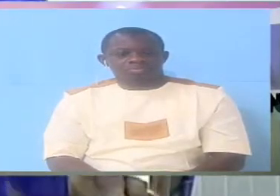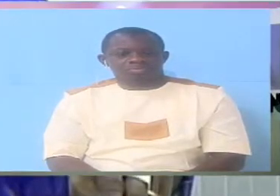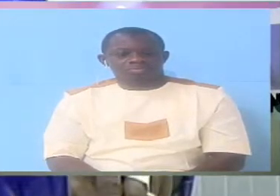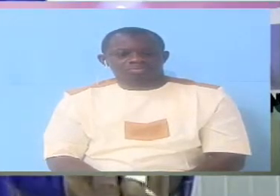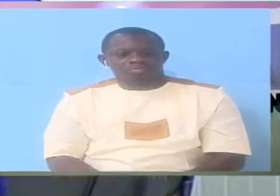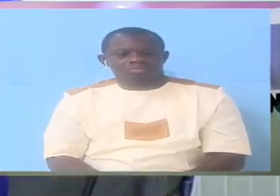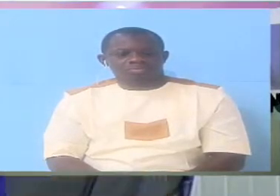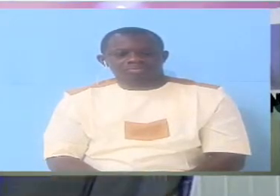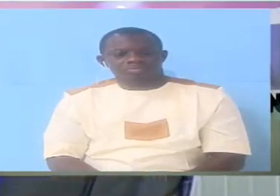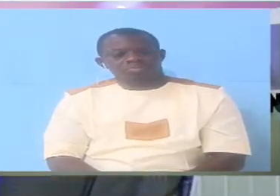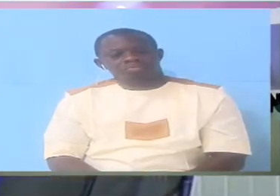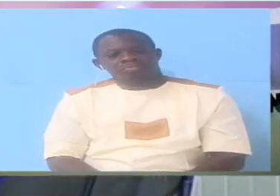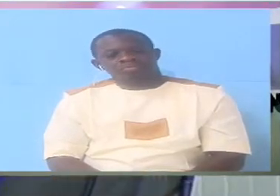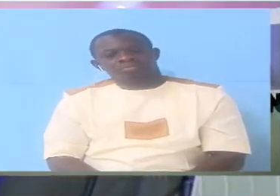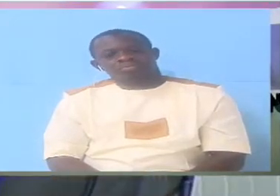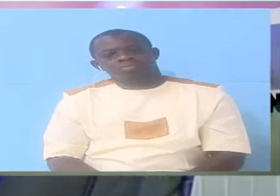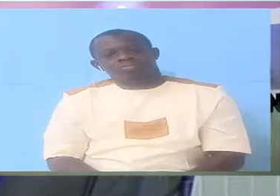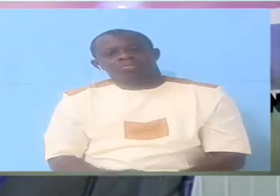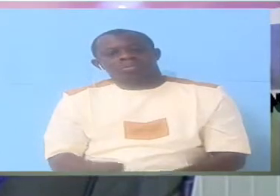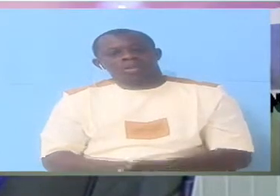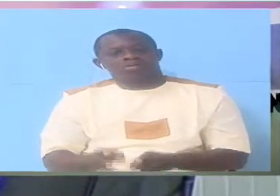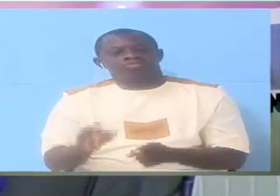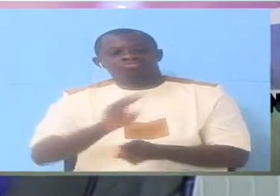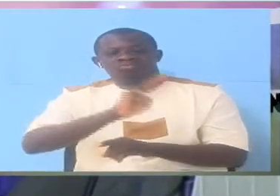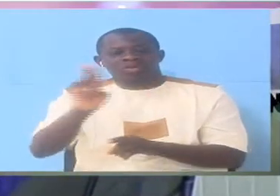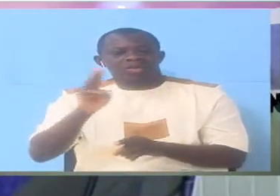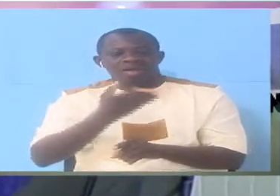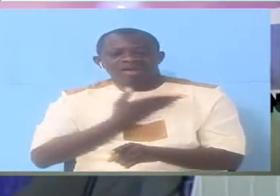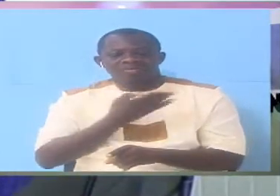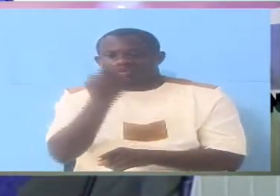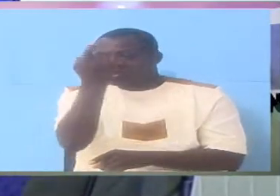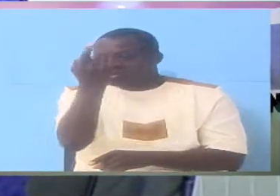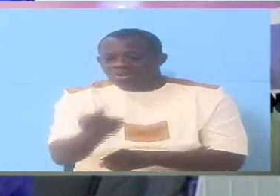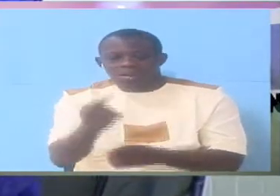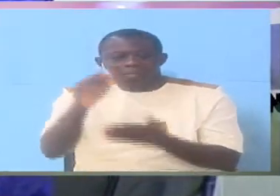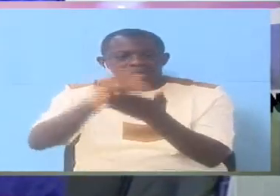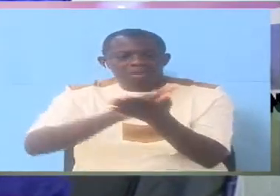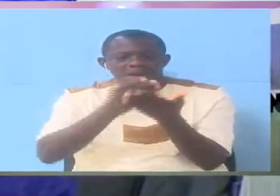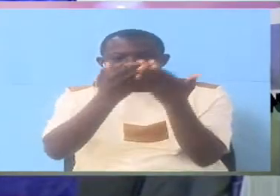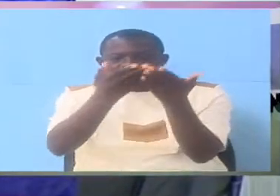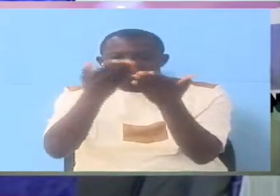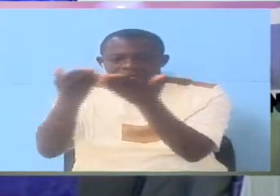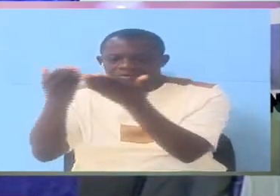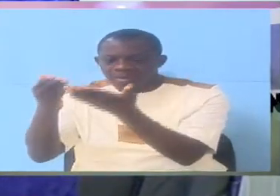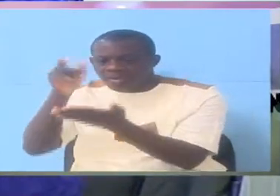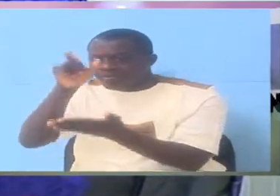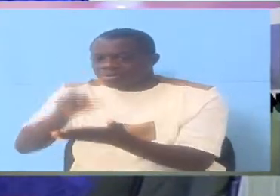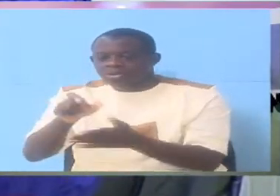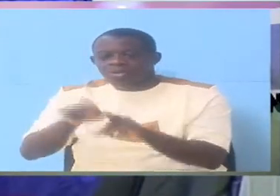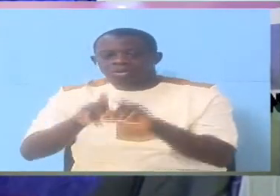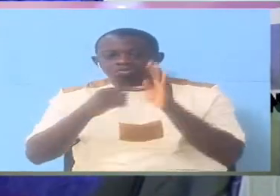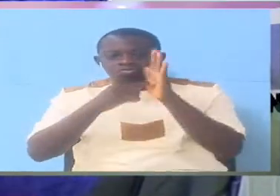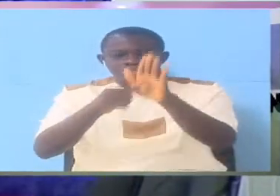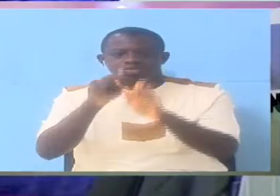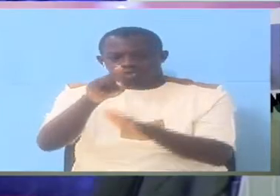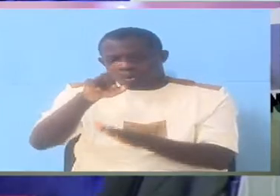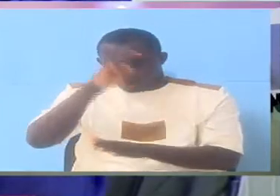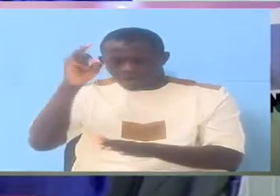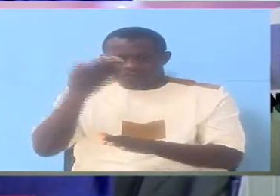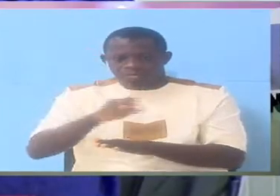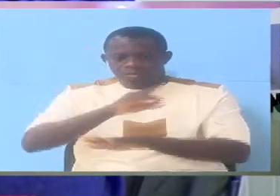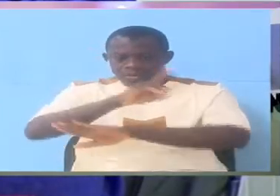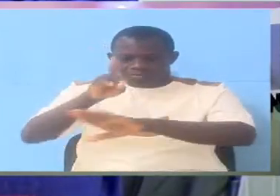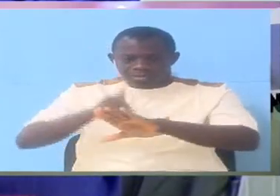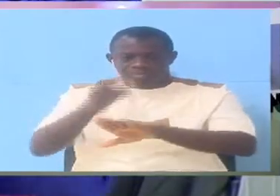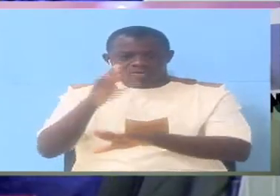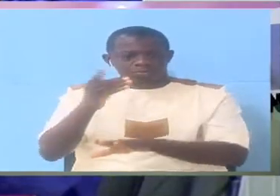from this date to this date. And not even a single paper has been given to anyone to indicate that you have worked in this place from this date